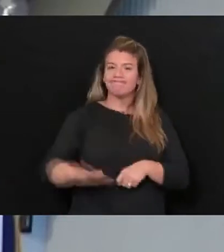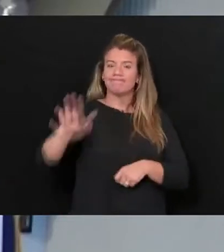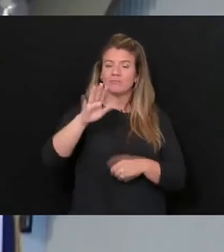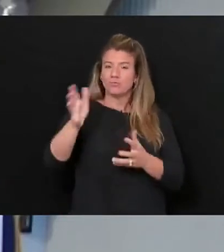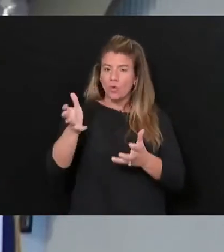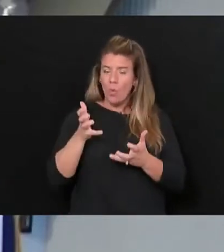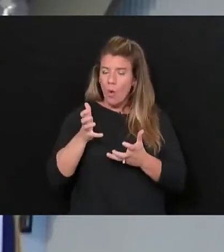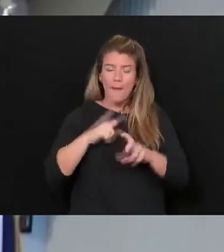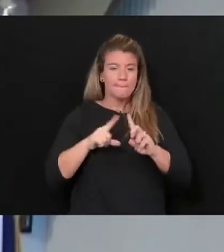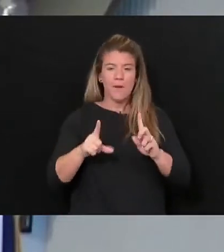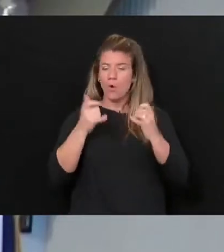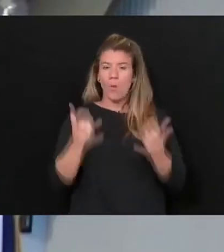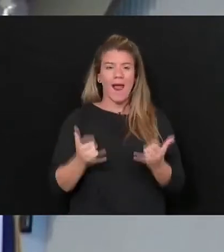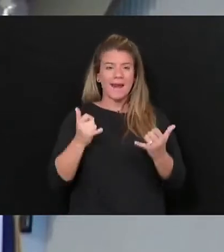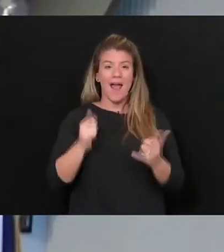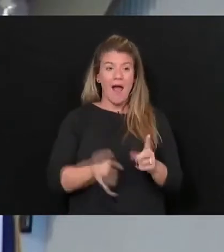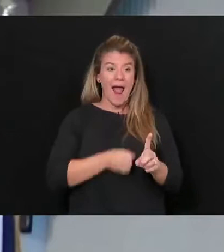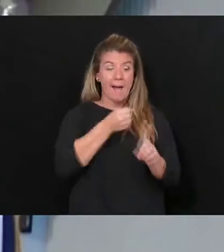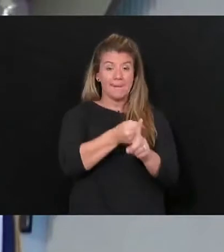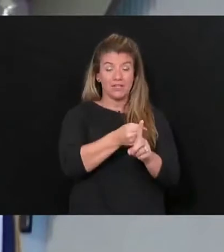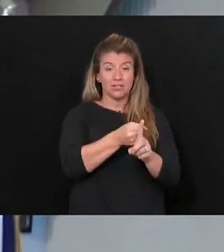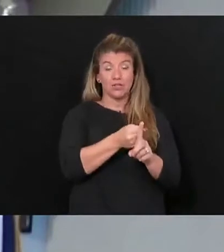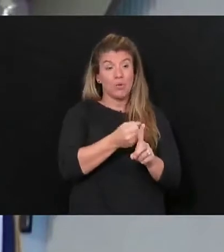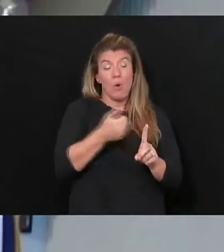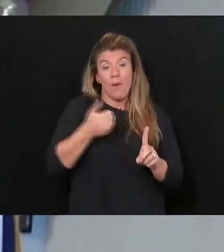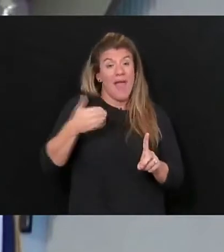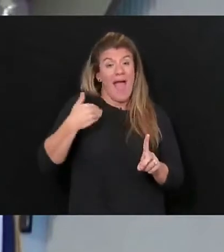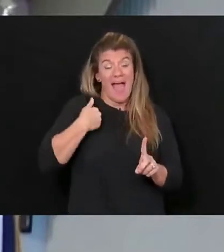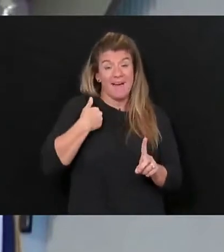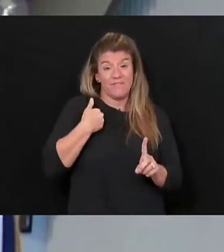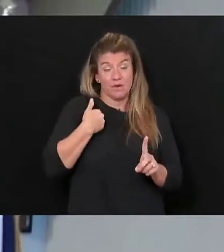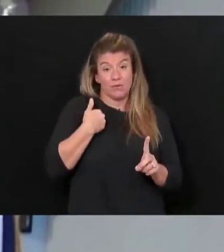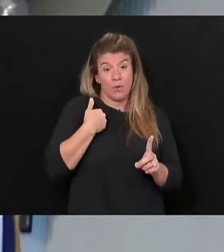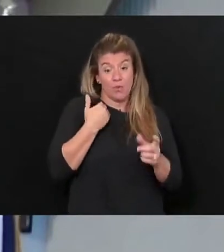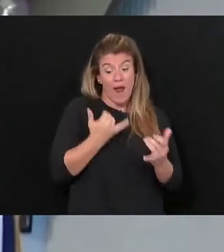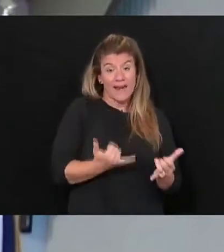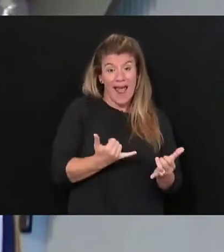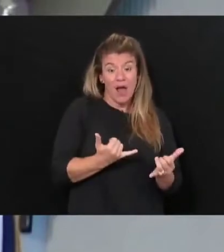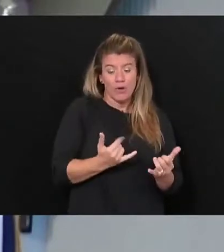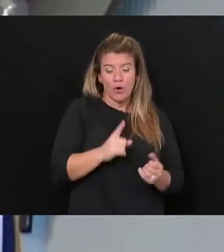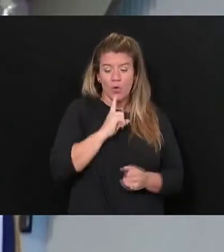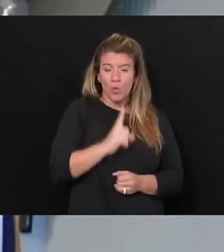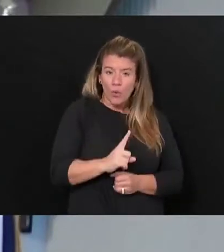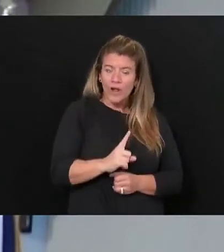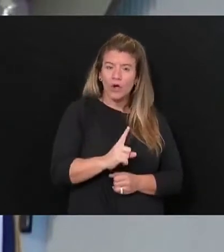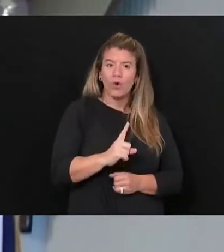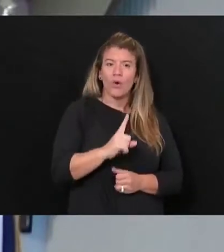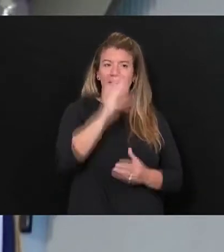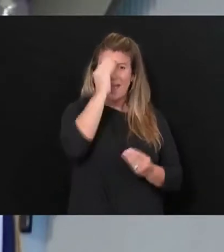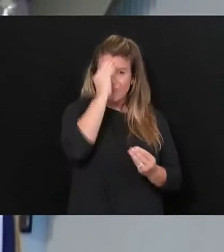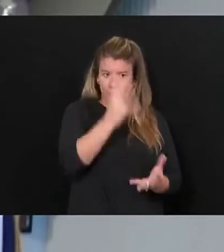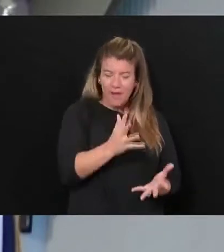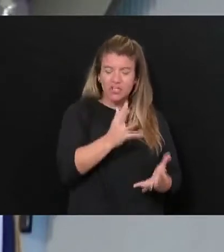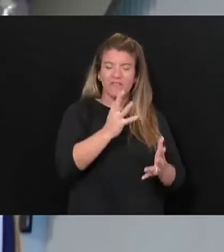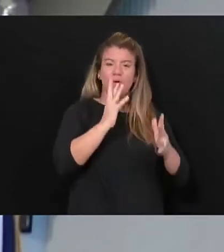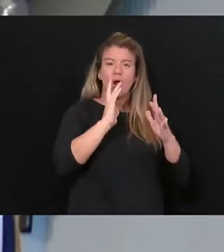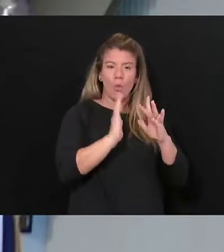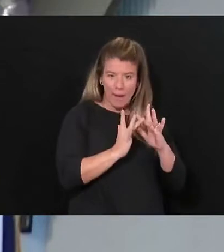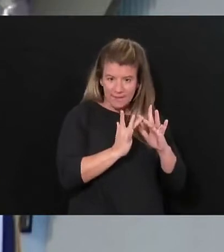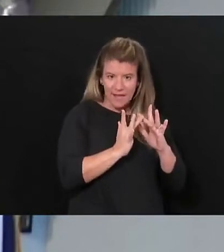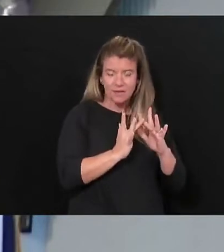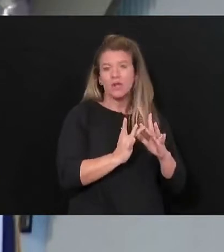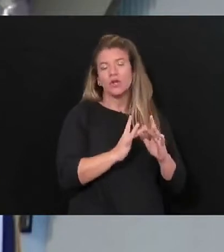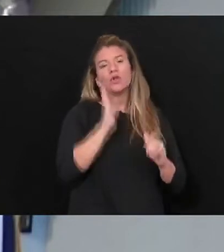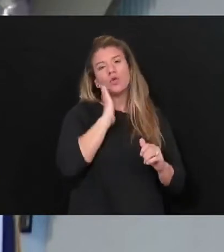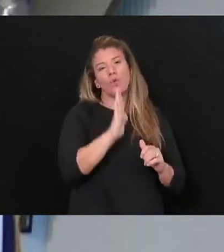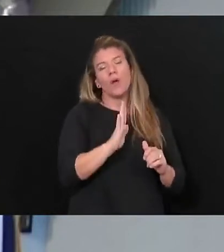right now, our outbreaks are what we have in real data that we can put on a website. And we will be giving that